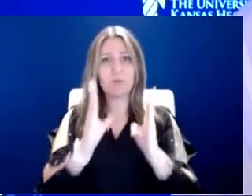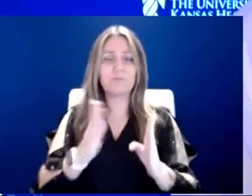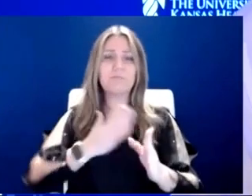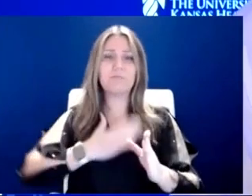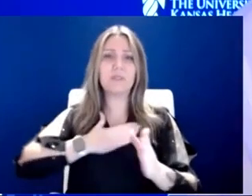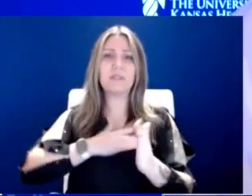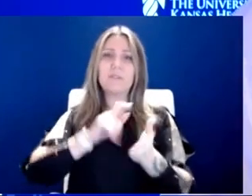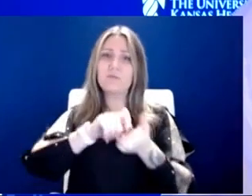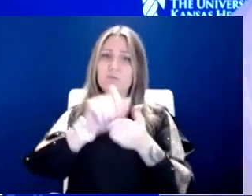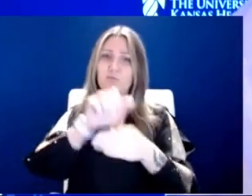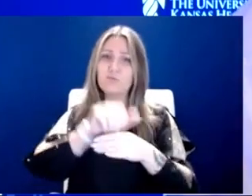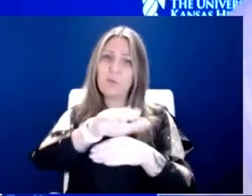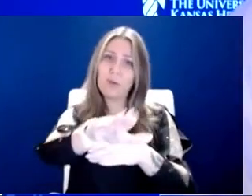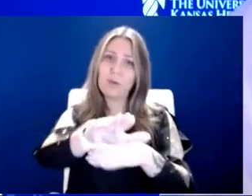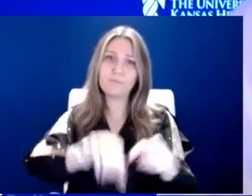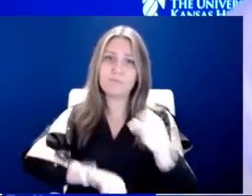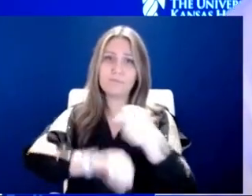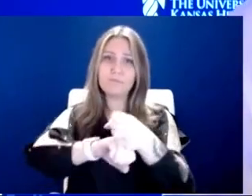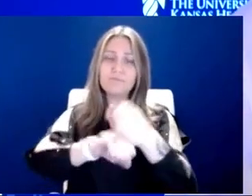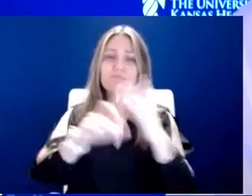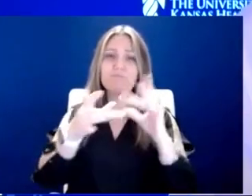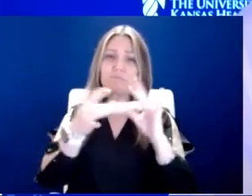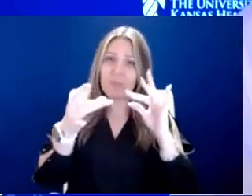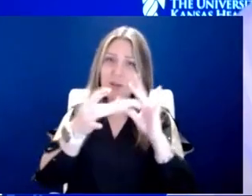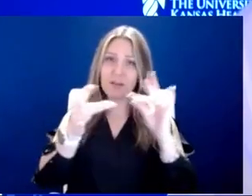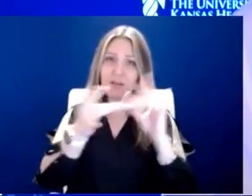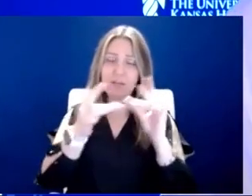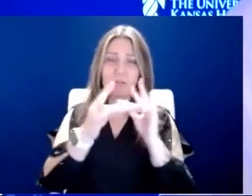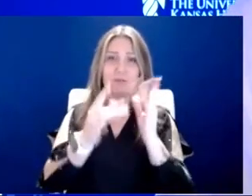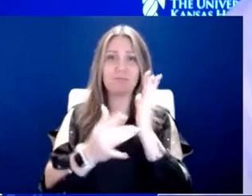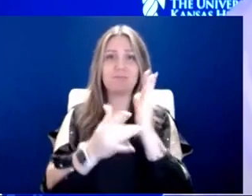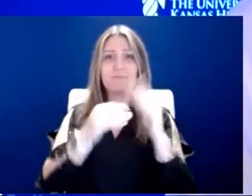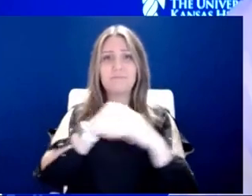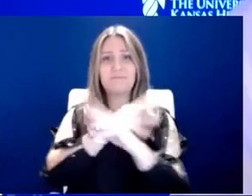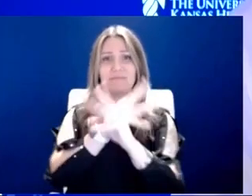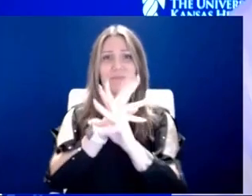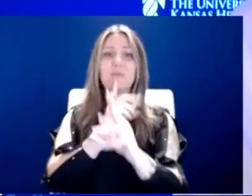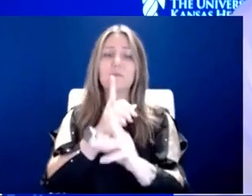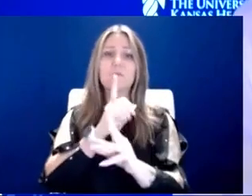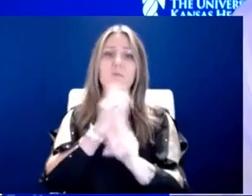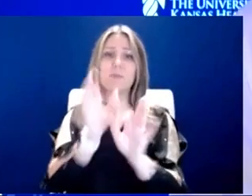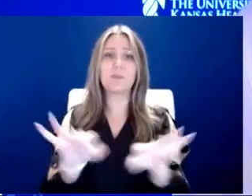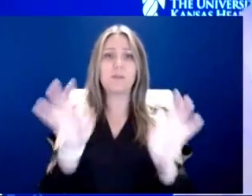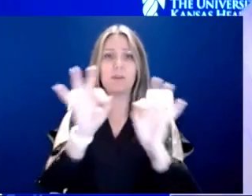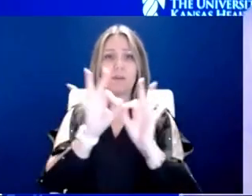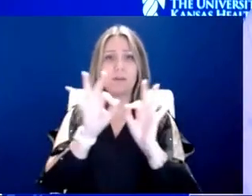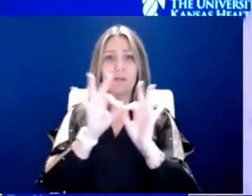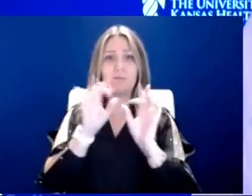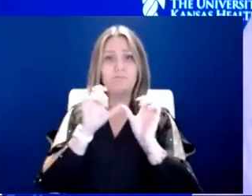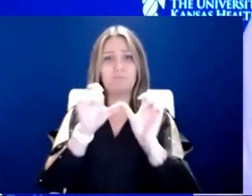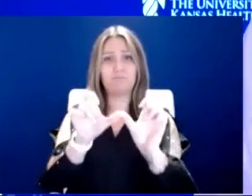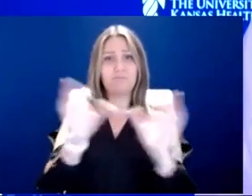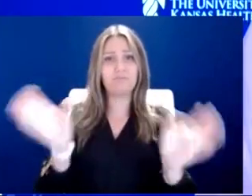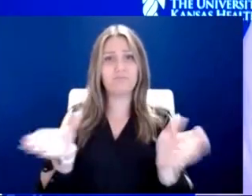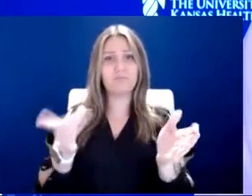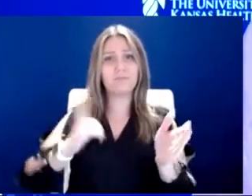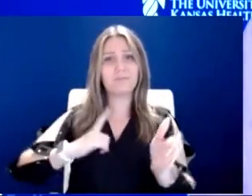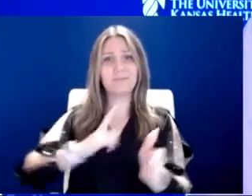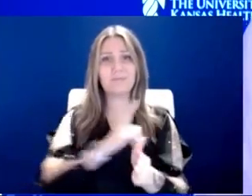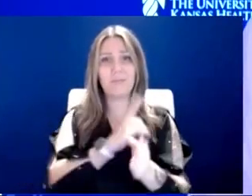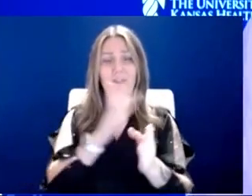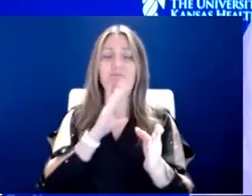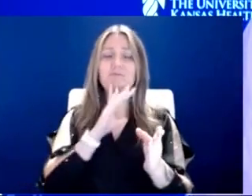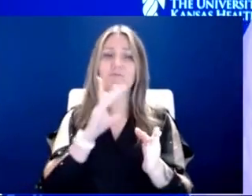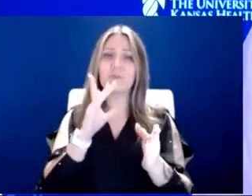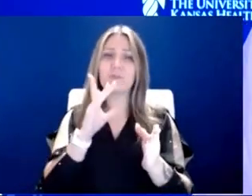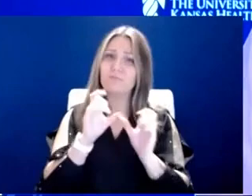message that telehealth is very important. We need to keep that legislation going so that we can continue to provide those services to people who may not be